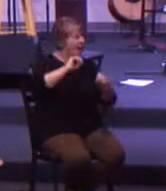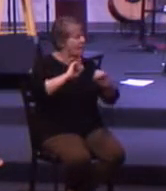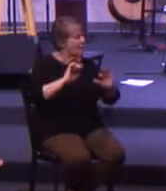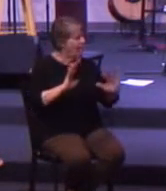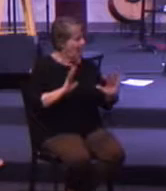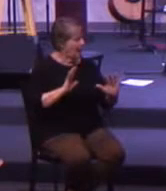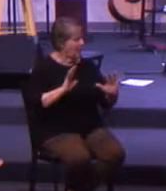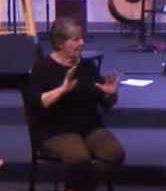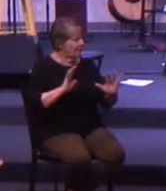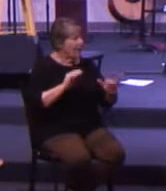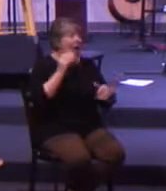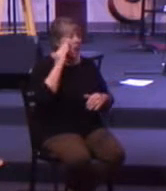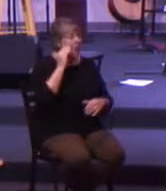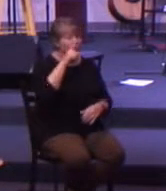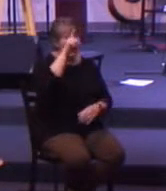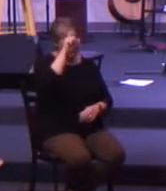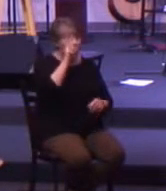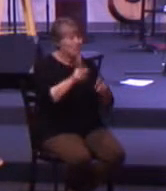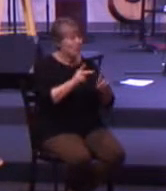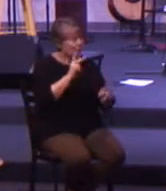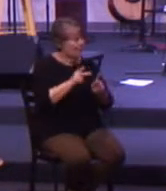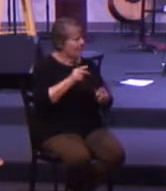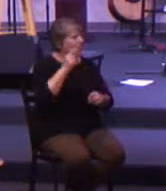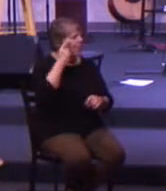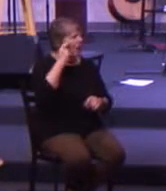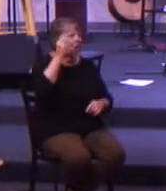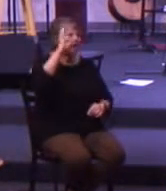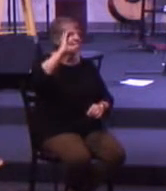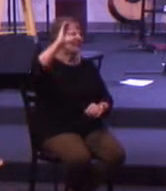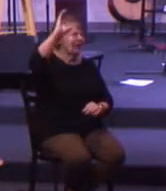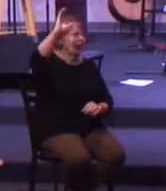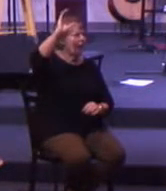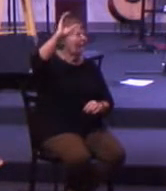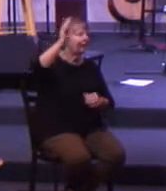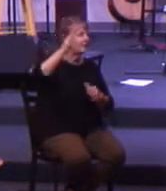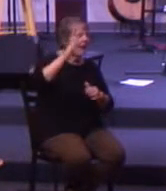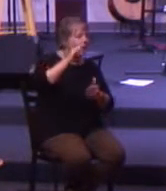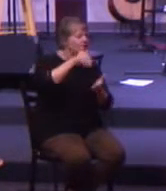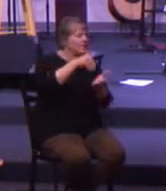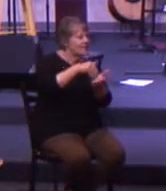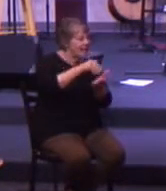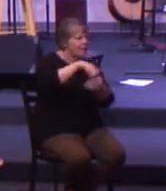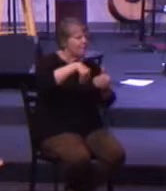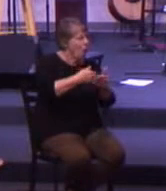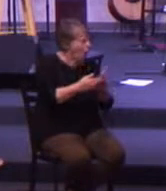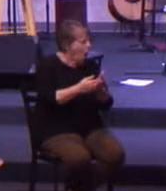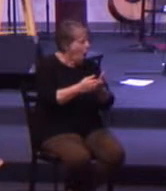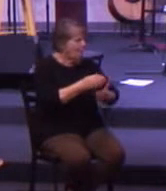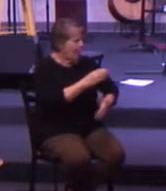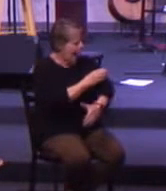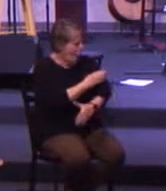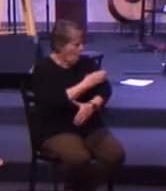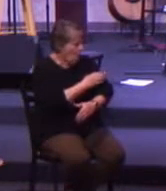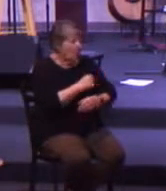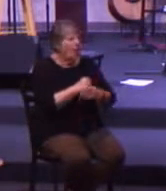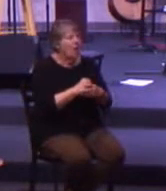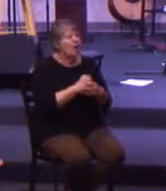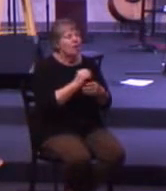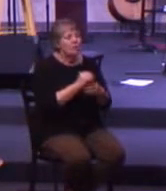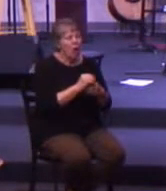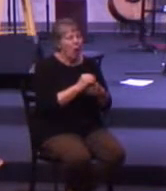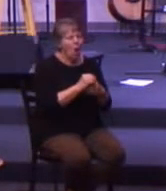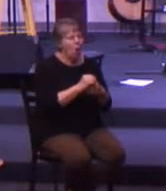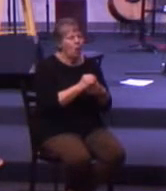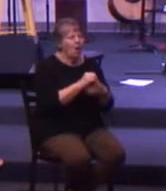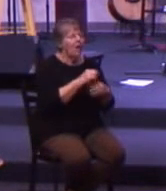considered sun and light to be kind of the center of all power. Again, calling Amun-Ra the head god